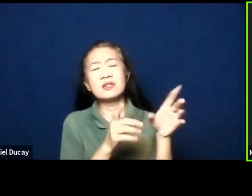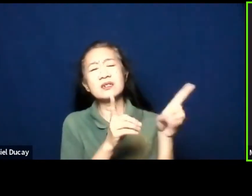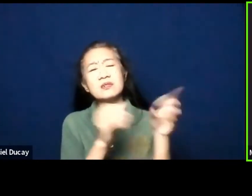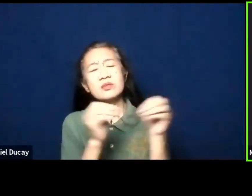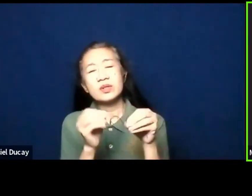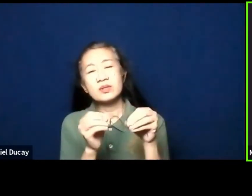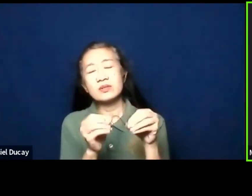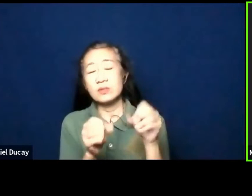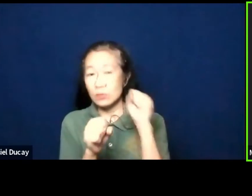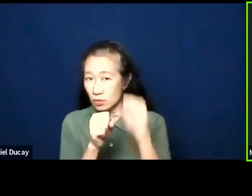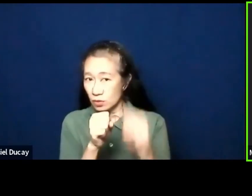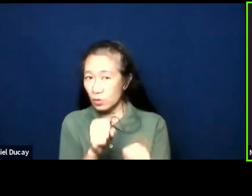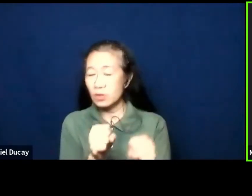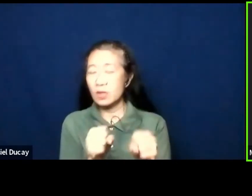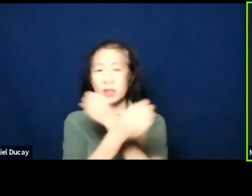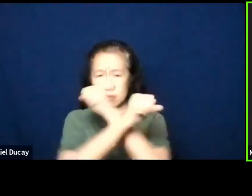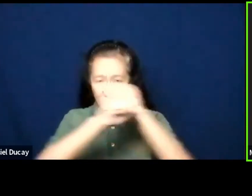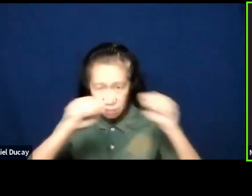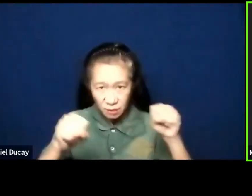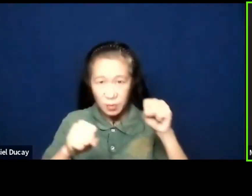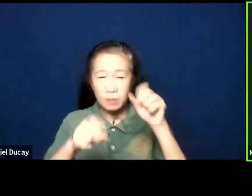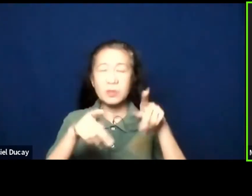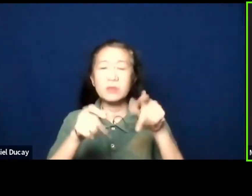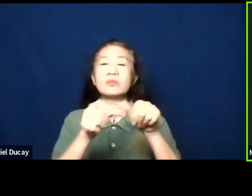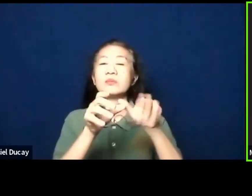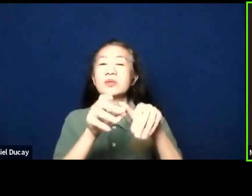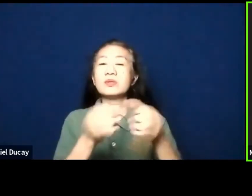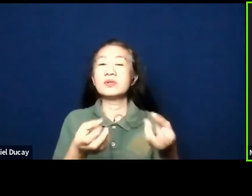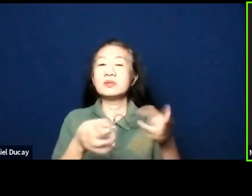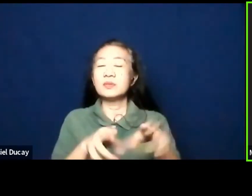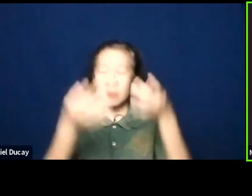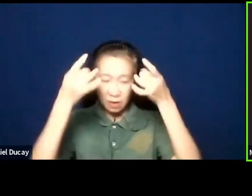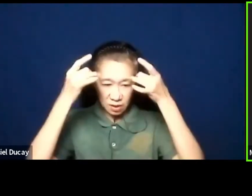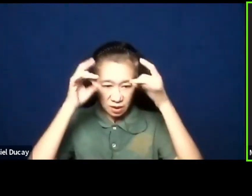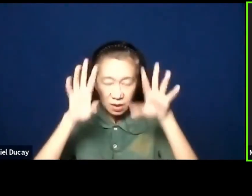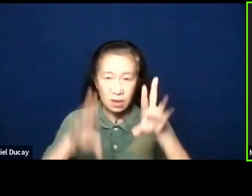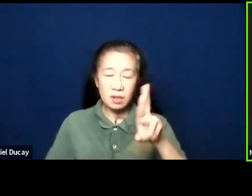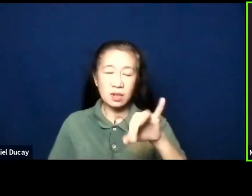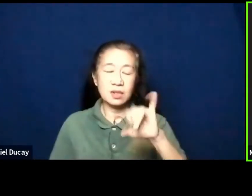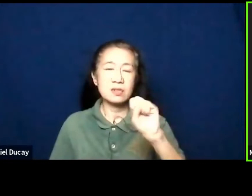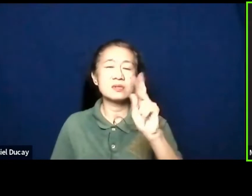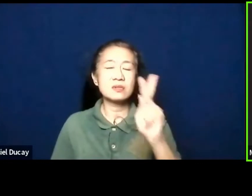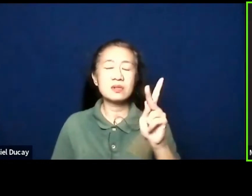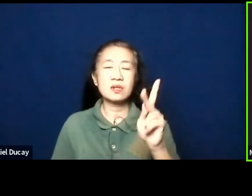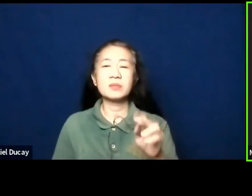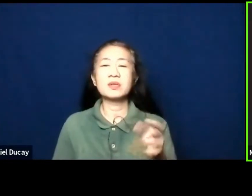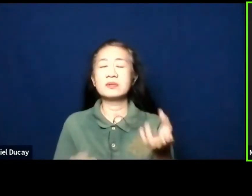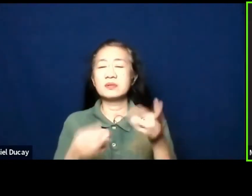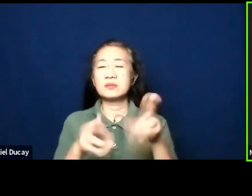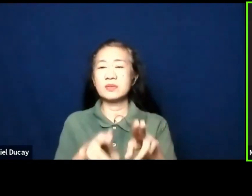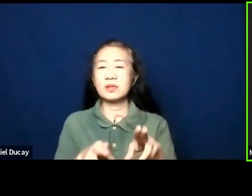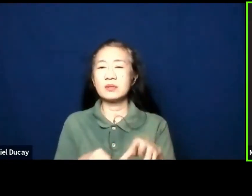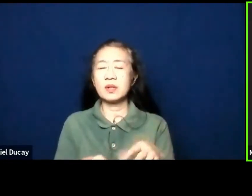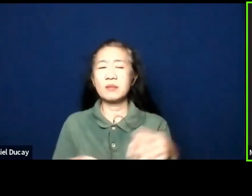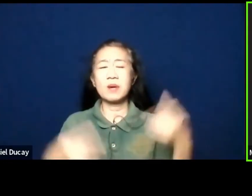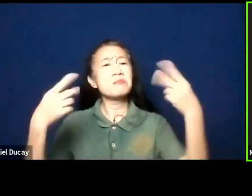of persons with disabilities in situations of risk, including situations of armed conflict. Alam